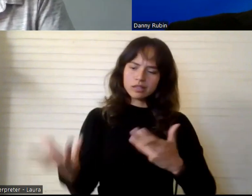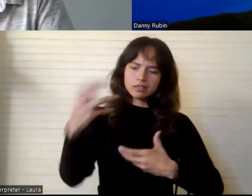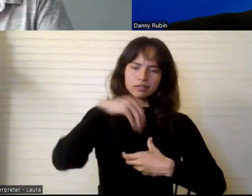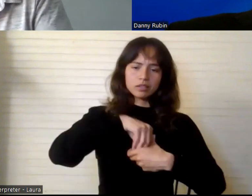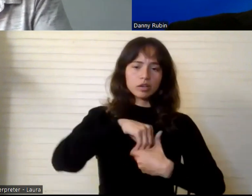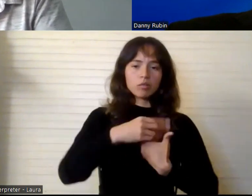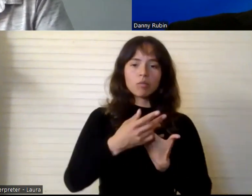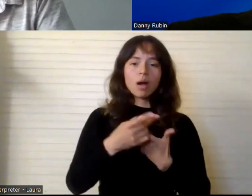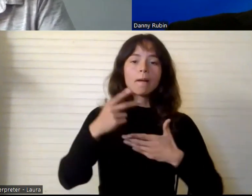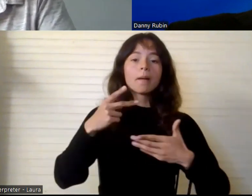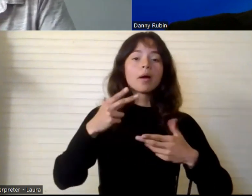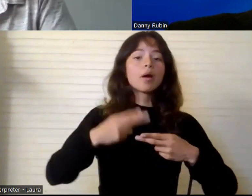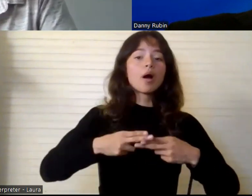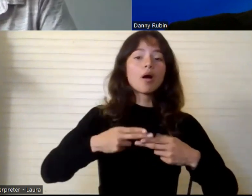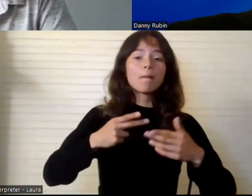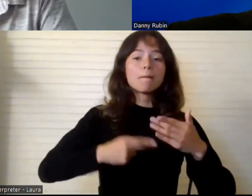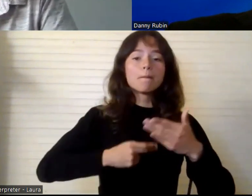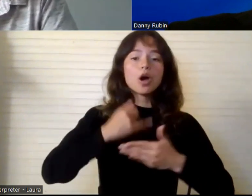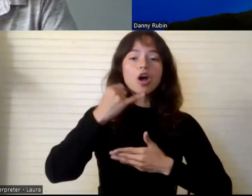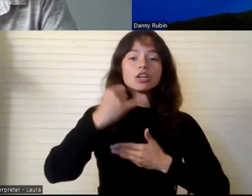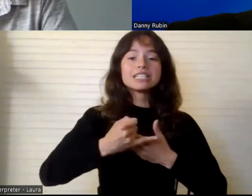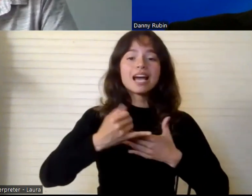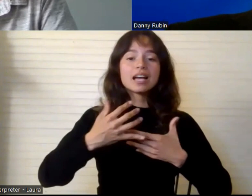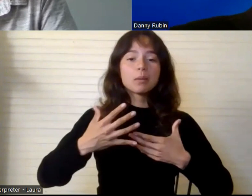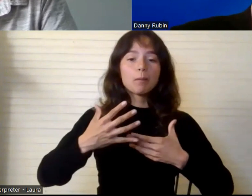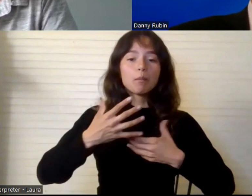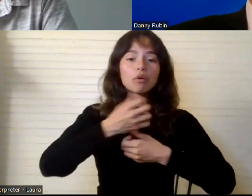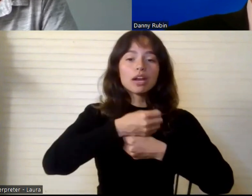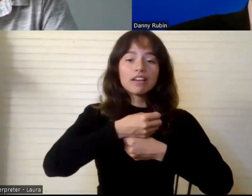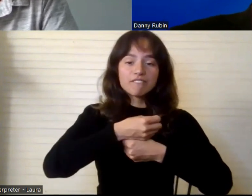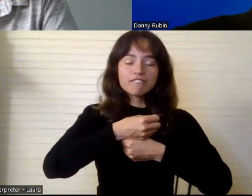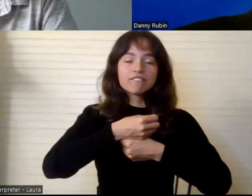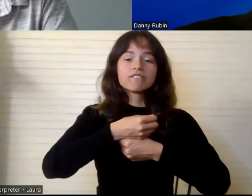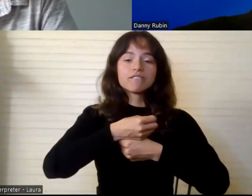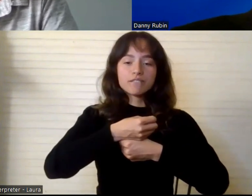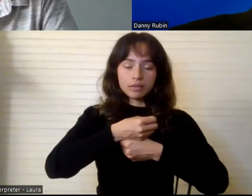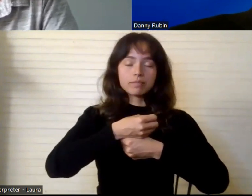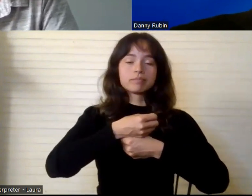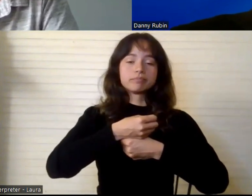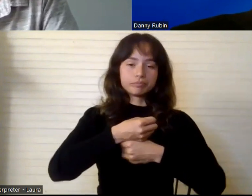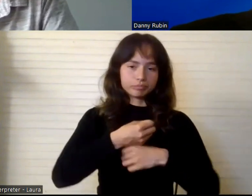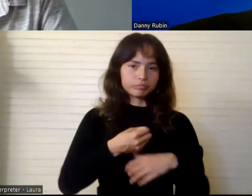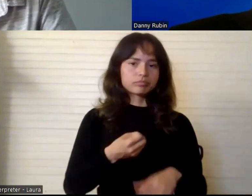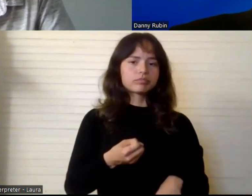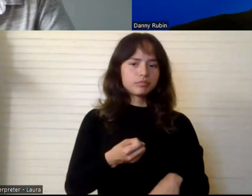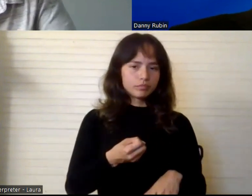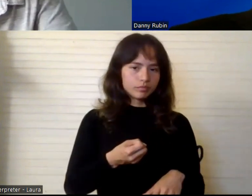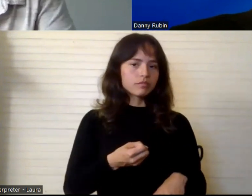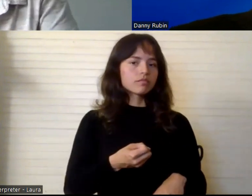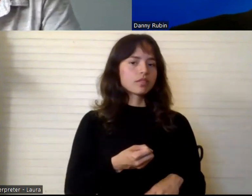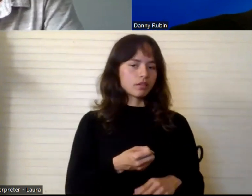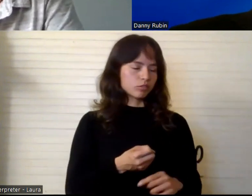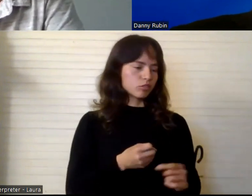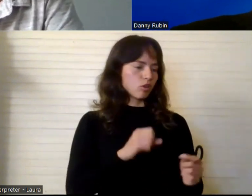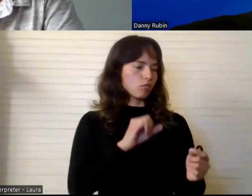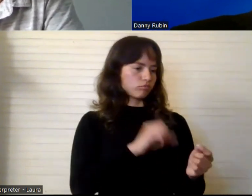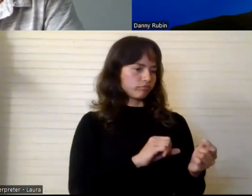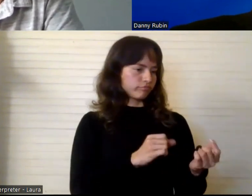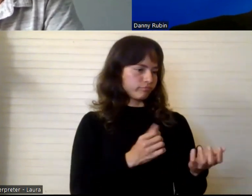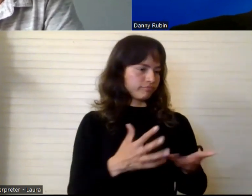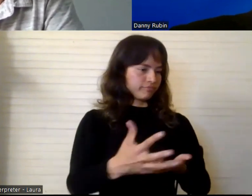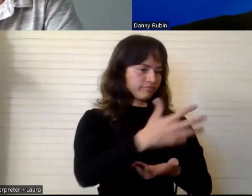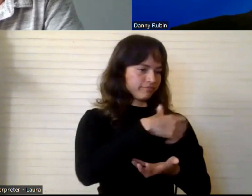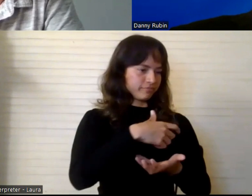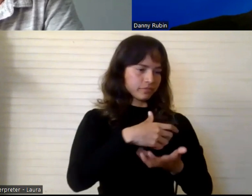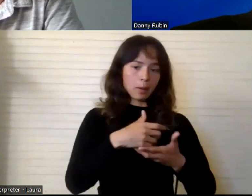that's the framework or the guideline that our design and development team follows once they begin working on the project itself. Thank you very much